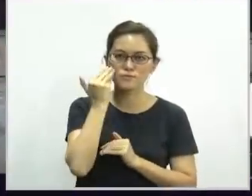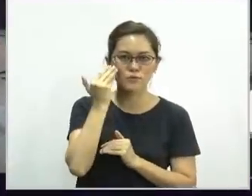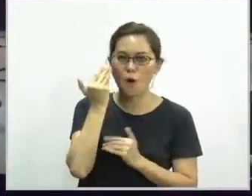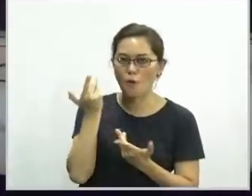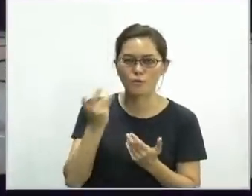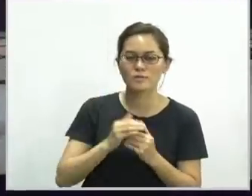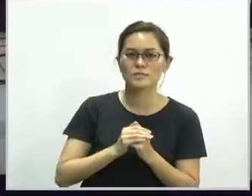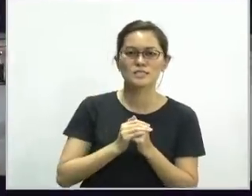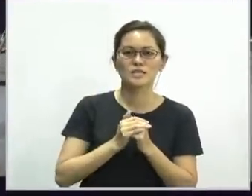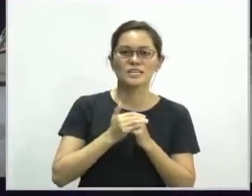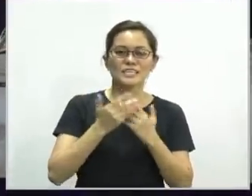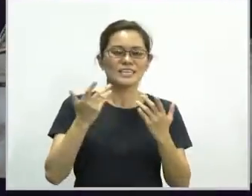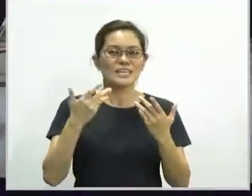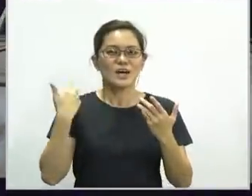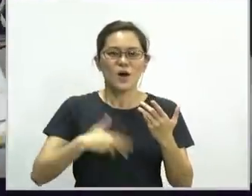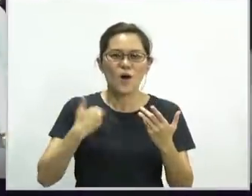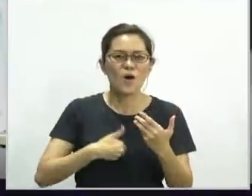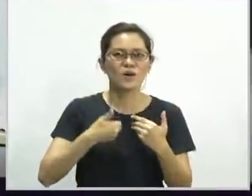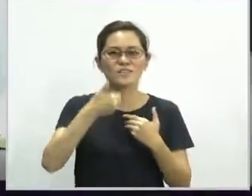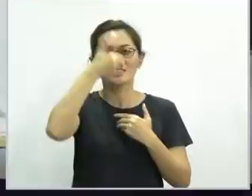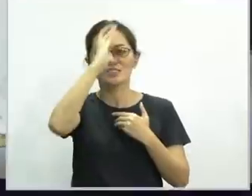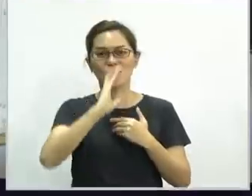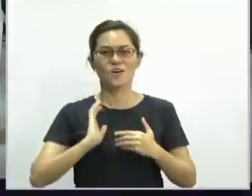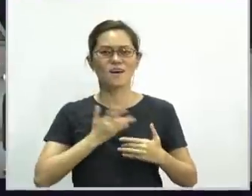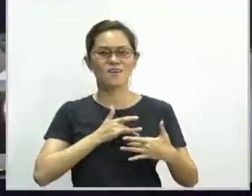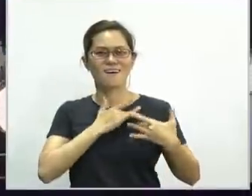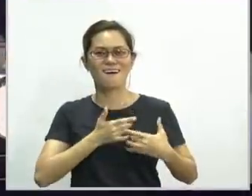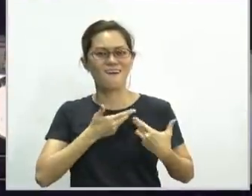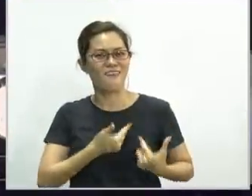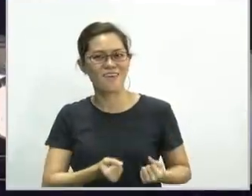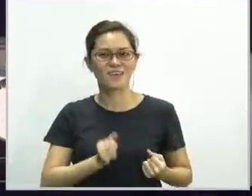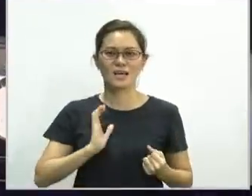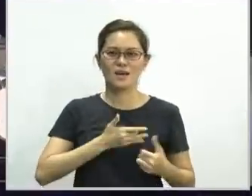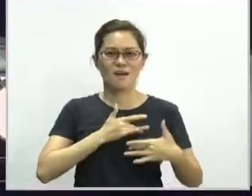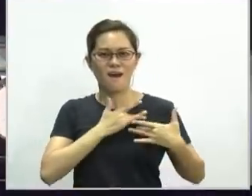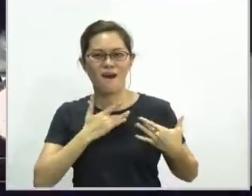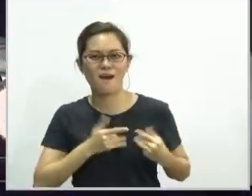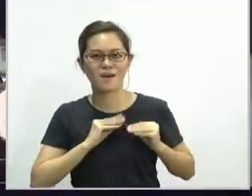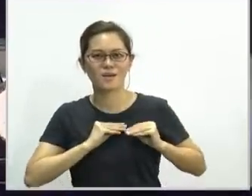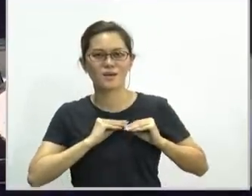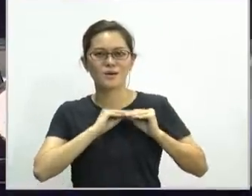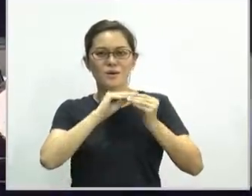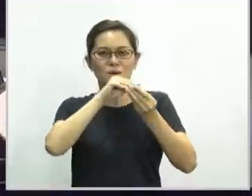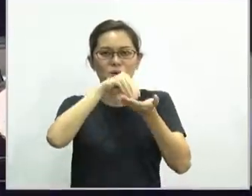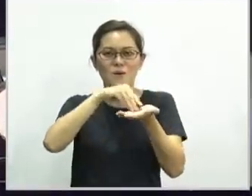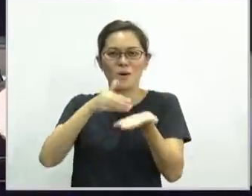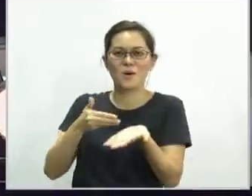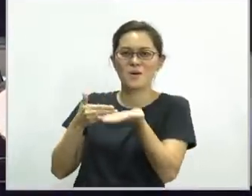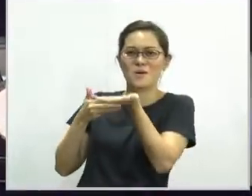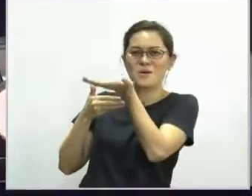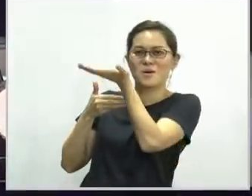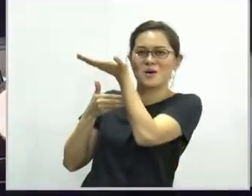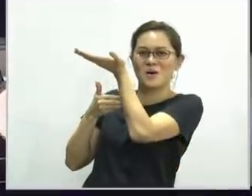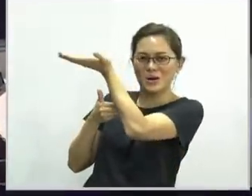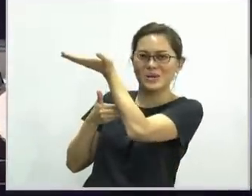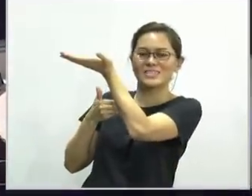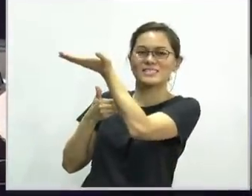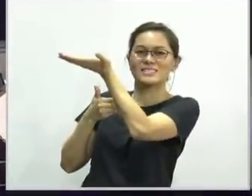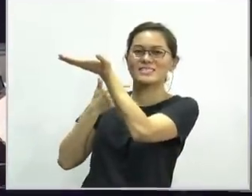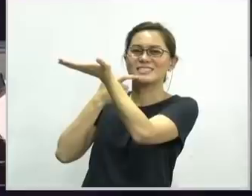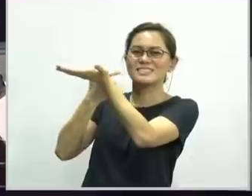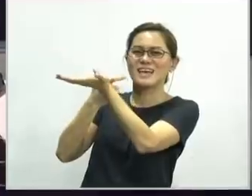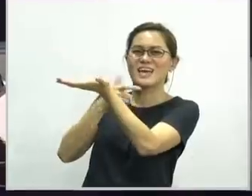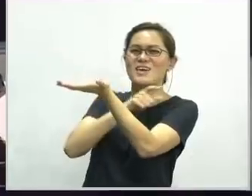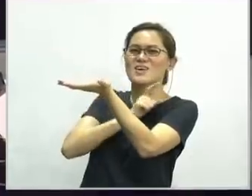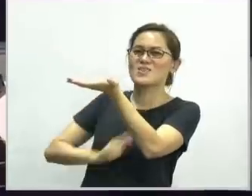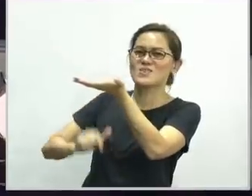God. To heal our hearts, yes. To take our hearts, put it on the palm of our hands, yes. Lift it up to the Lord and say,